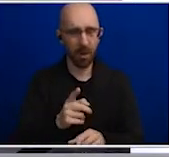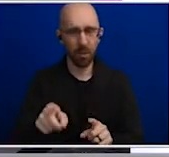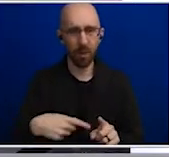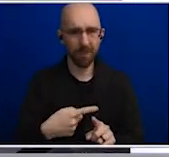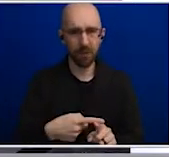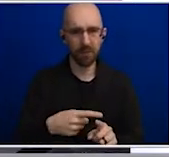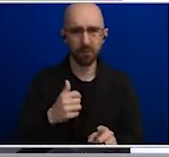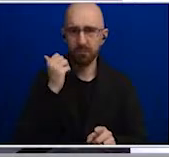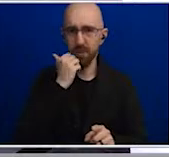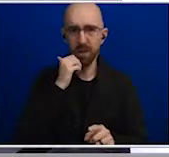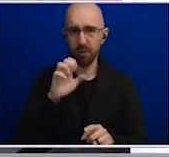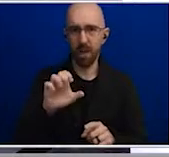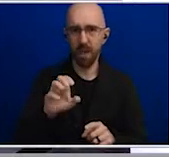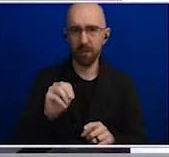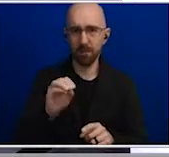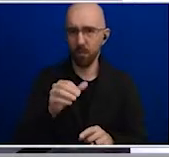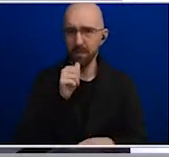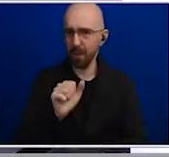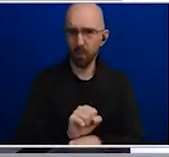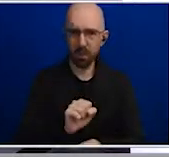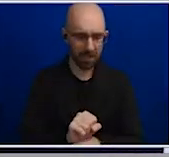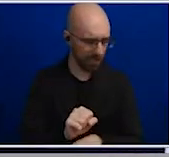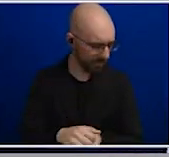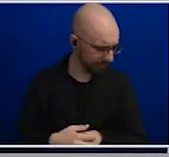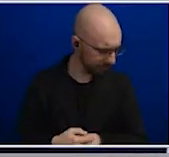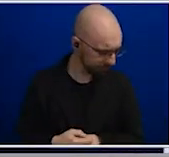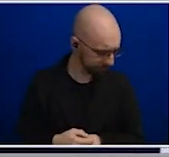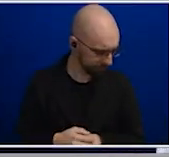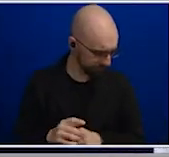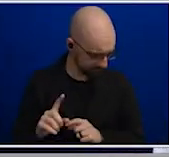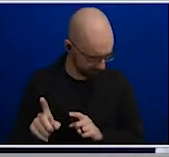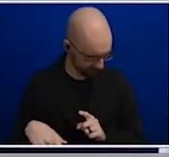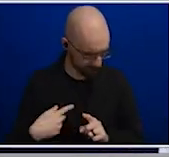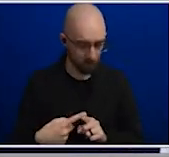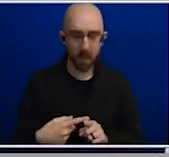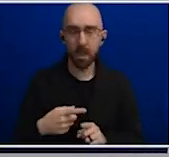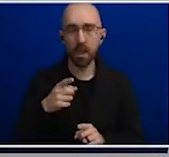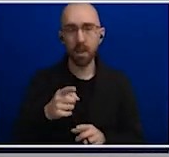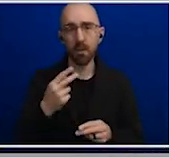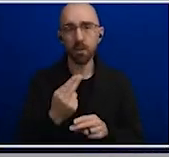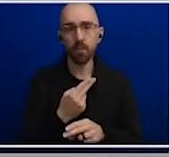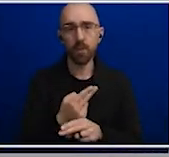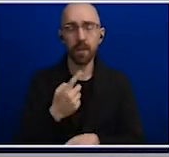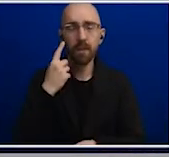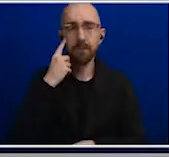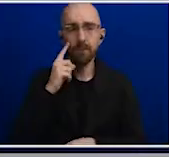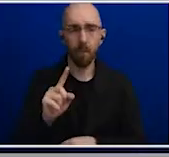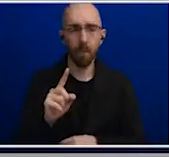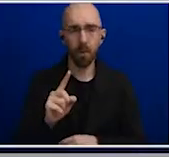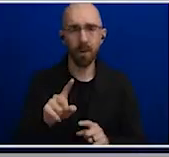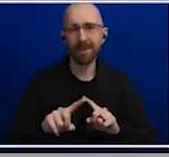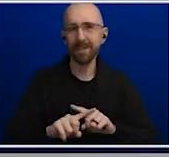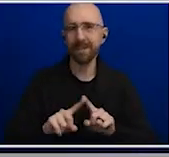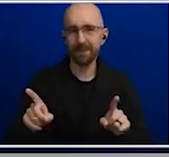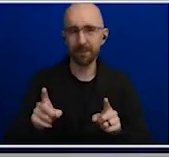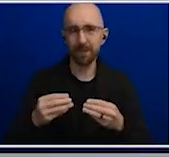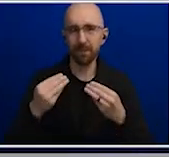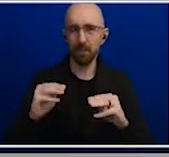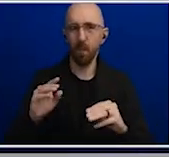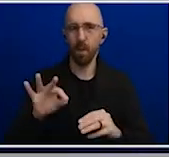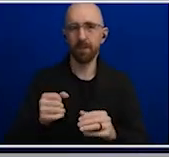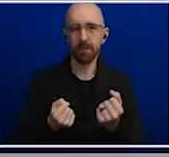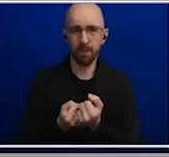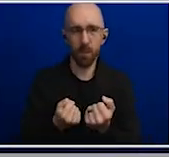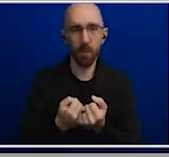ECMO isn't working? So it's when you're using it for a different mode of support. For Richard, he needed it